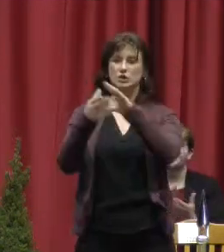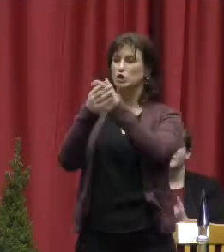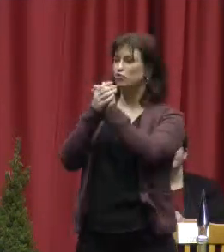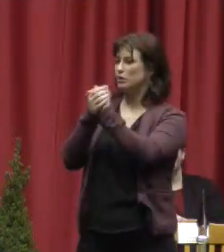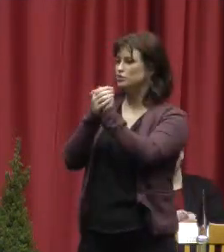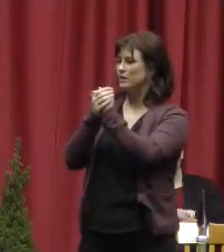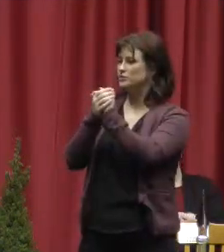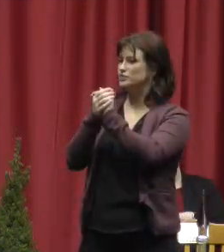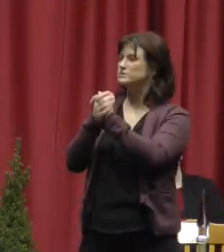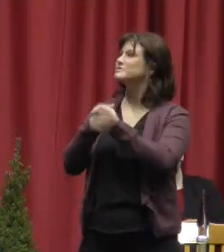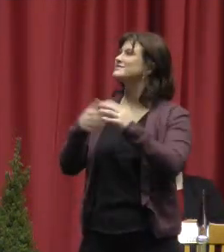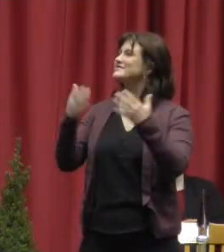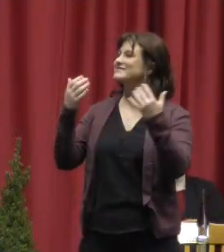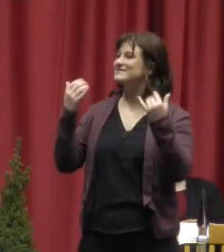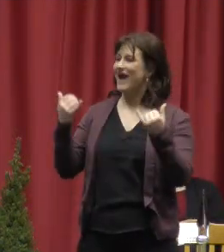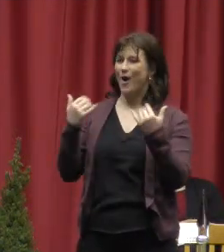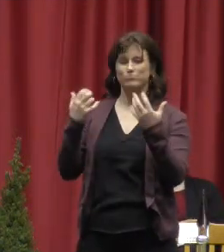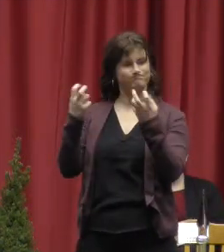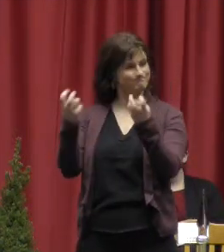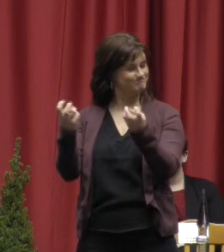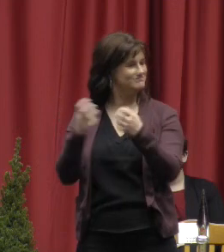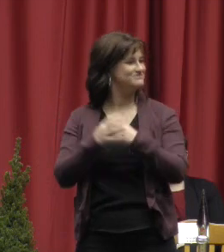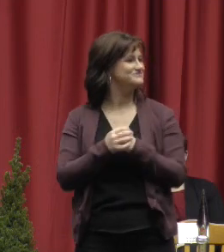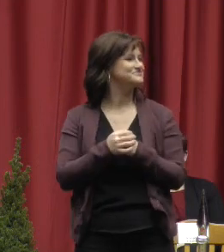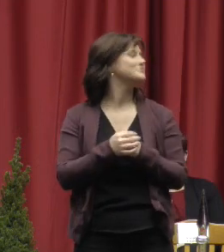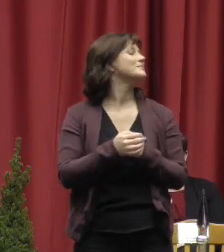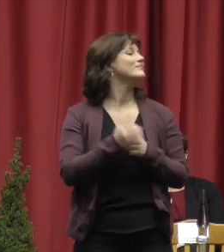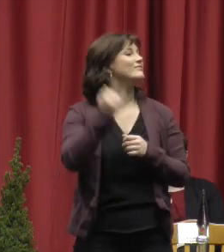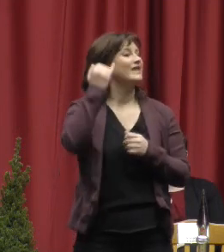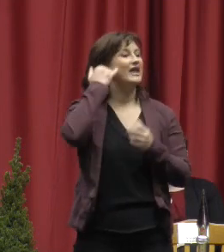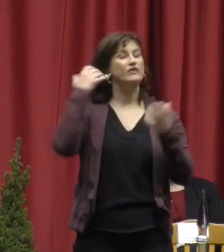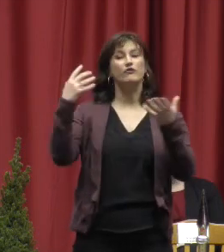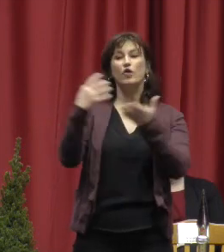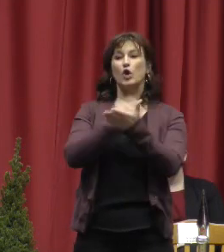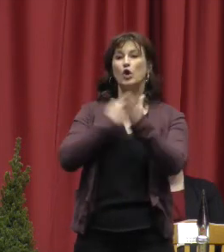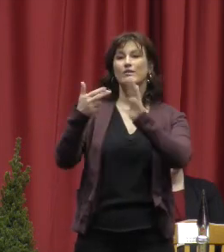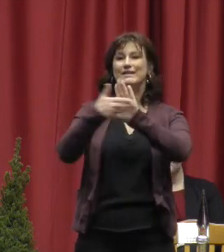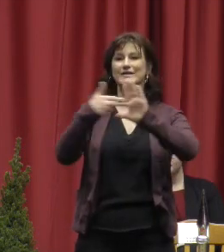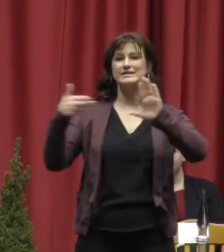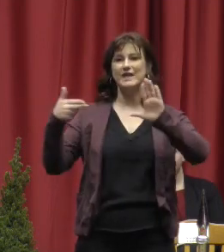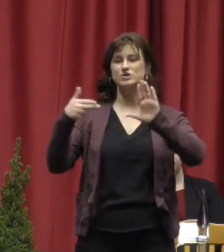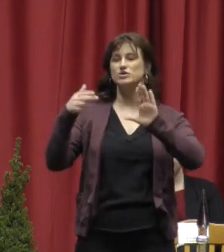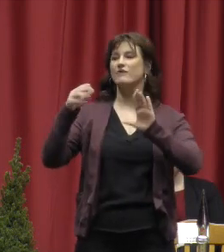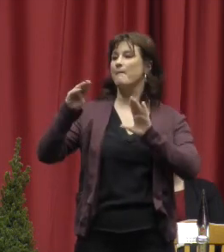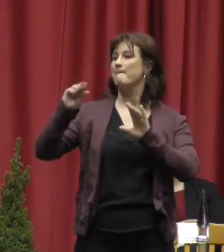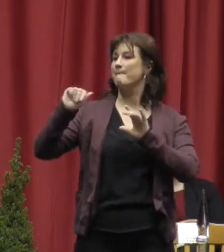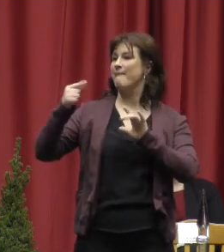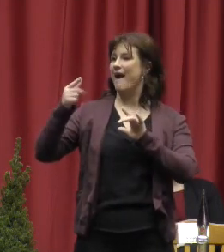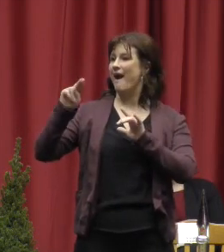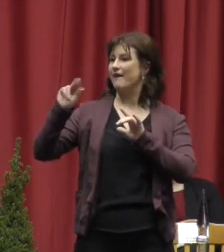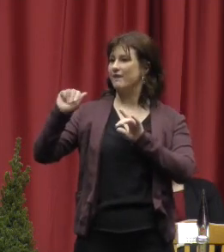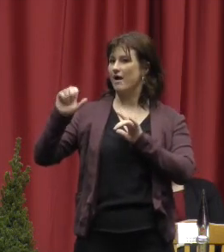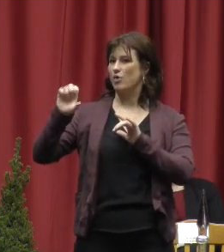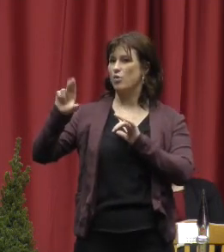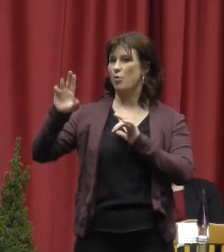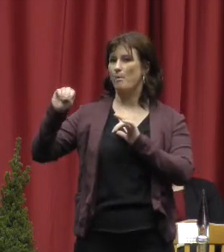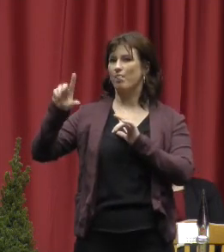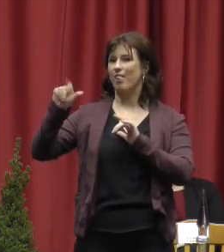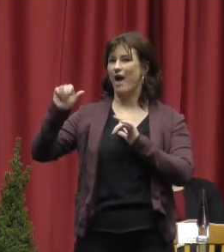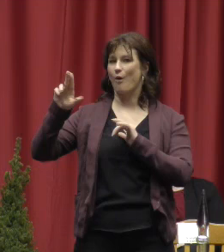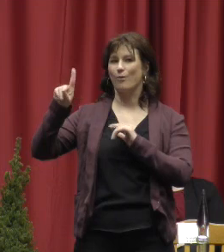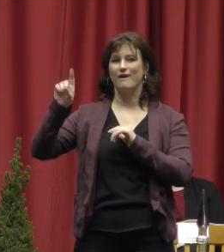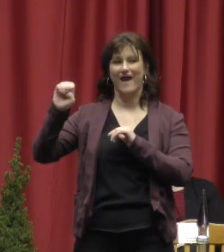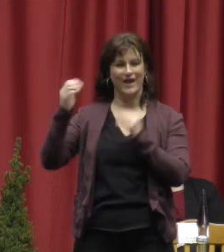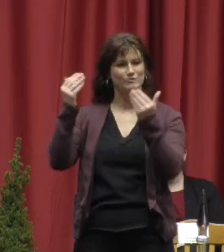Congratulations. You may now be seated. If you have earned the designation of magna cum laude, would you